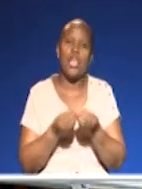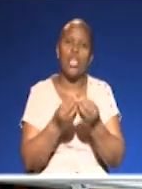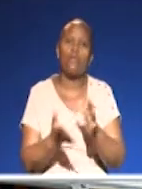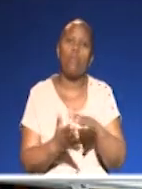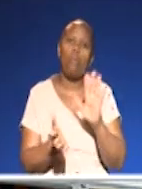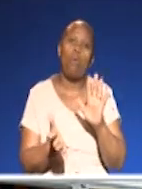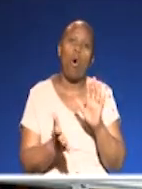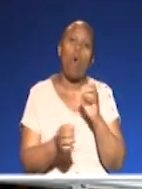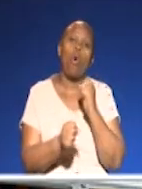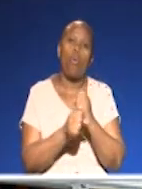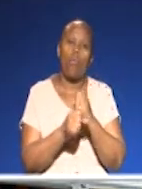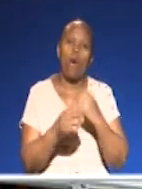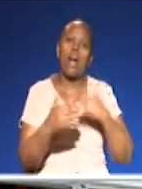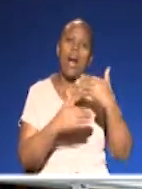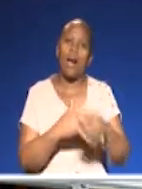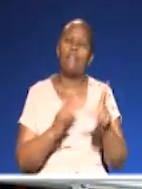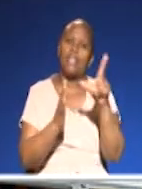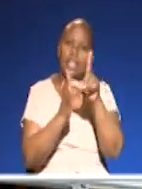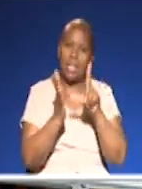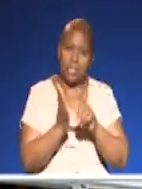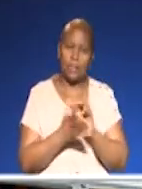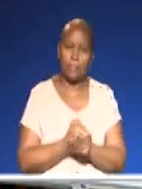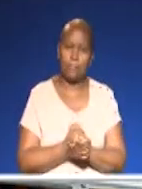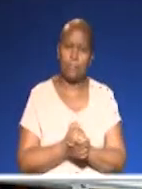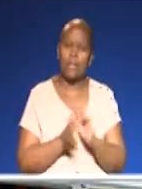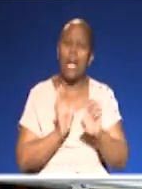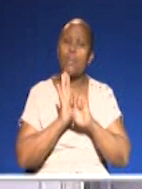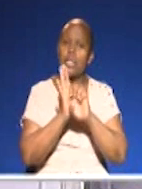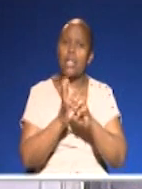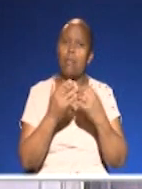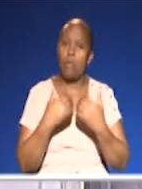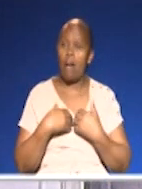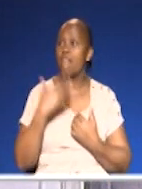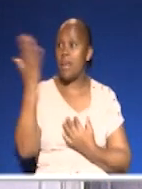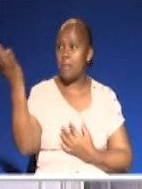work after the lesson. Our example is here.